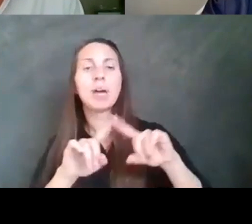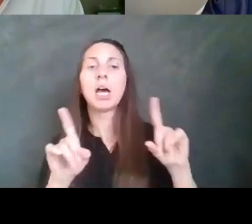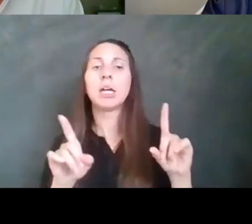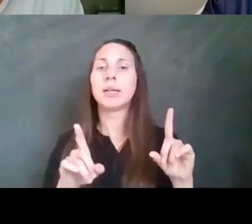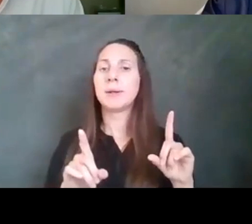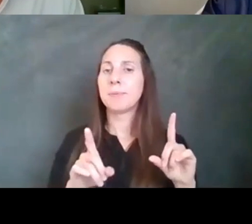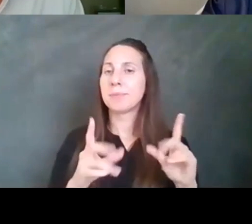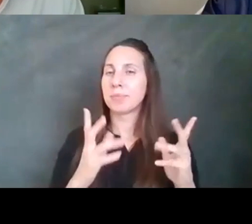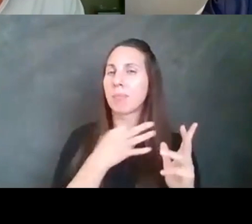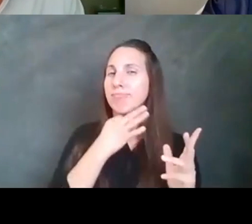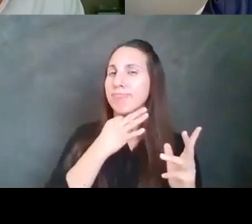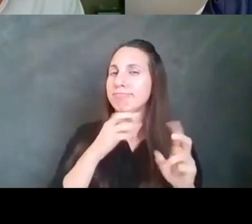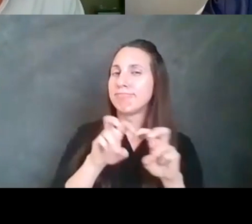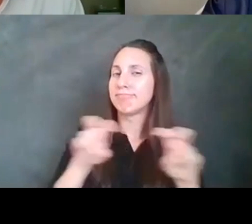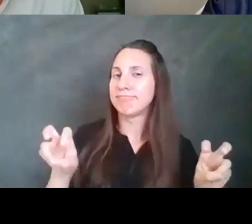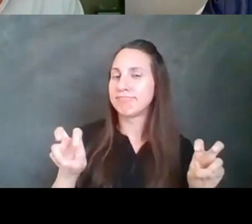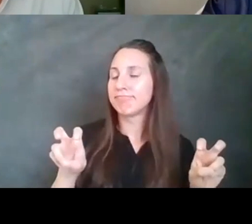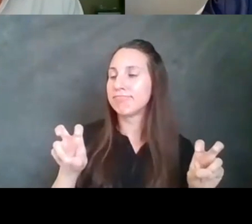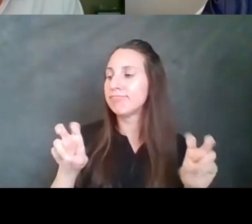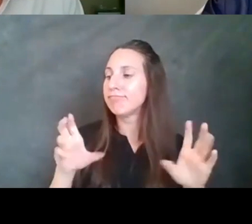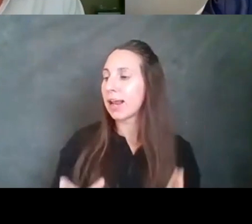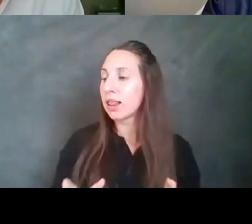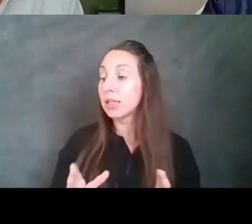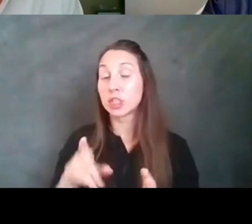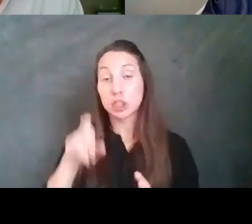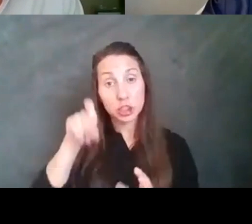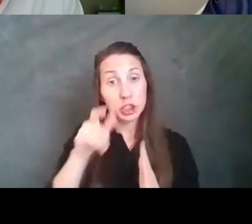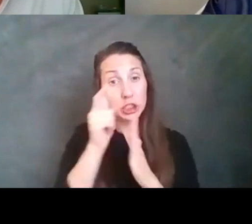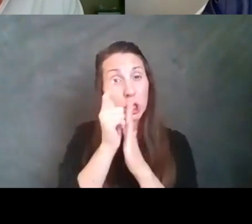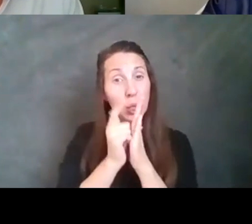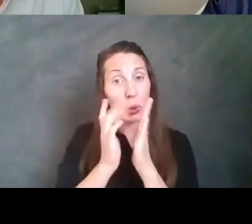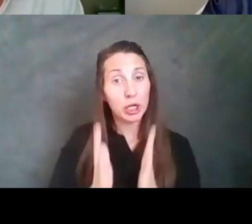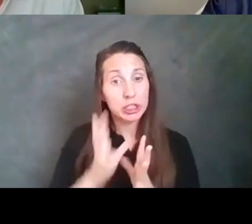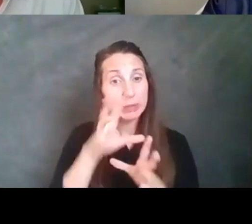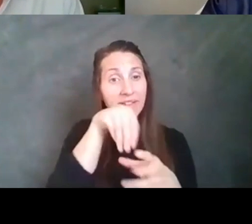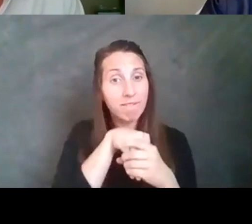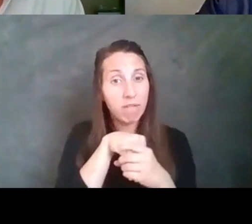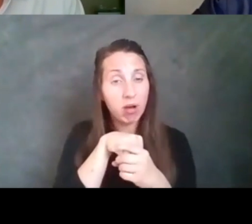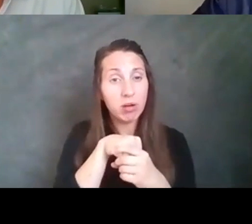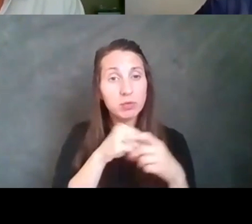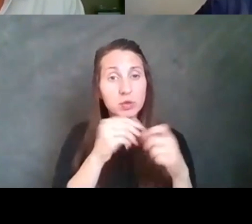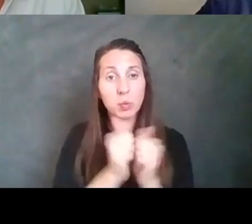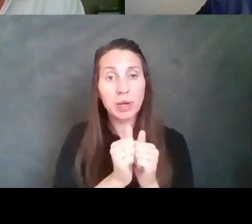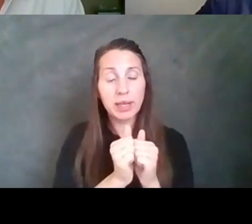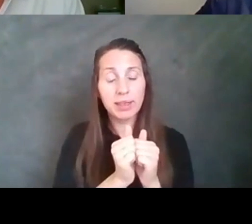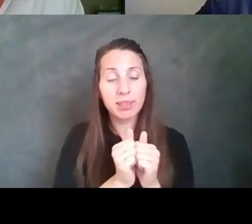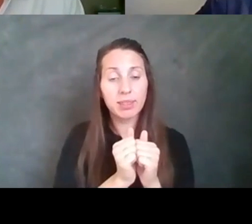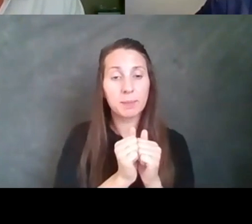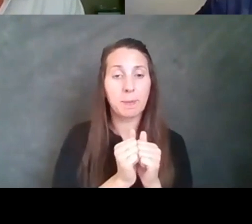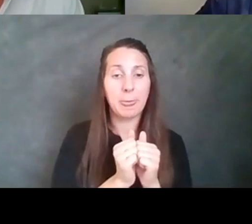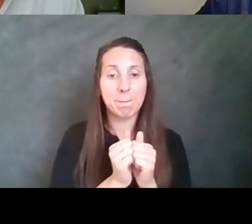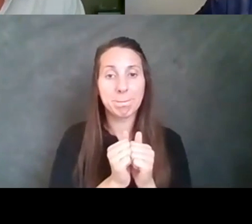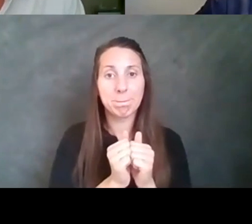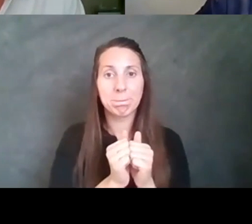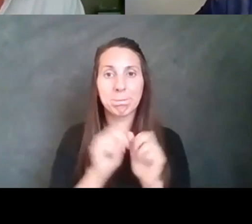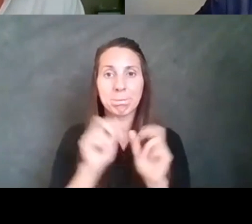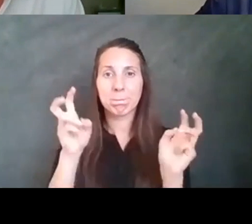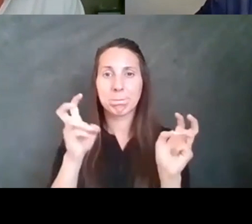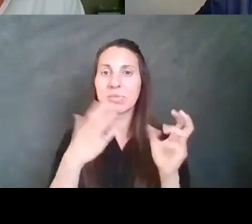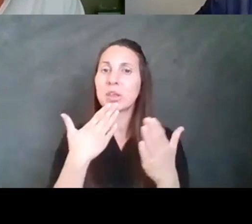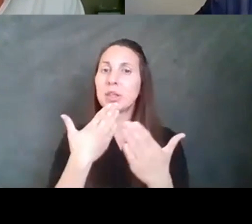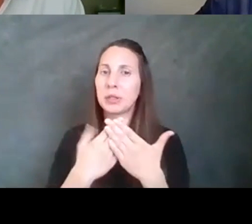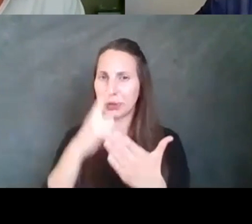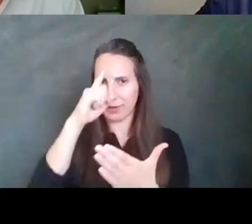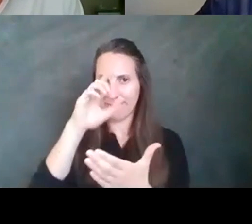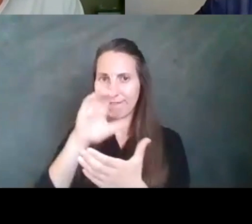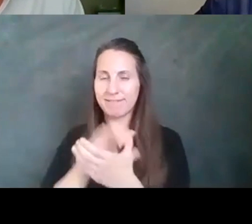panelists, is whether lawyers should be involved in the good faith